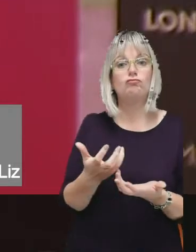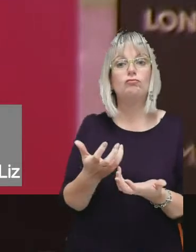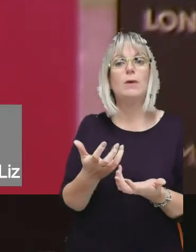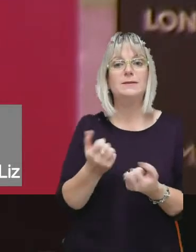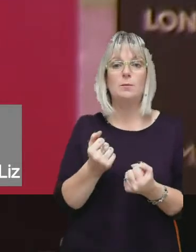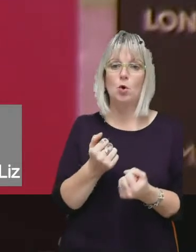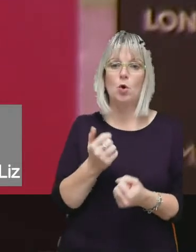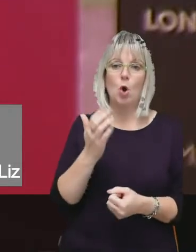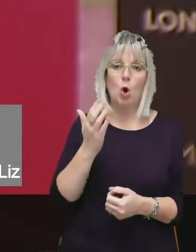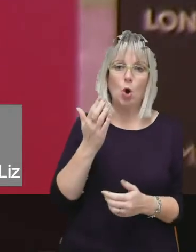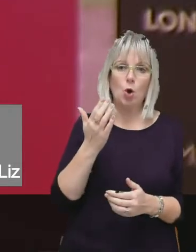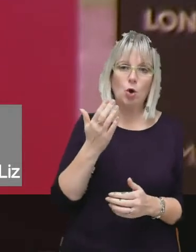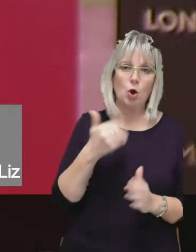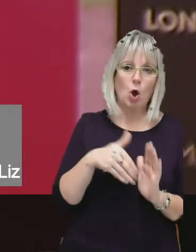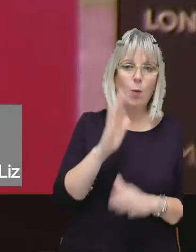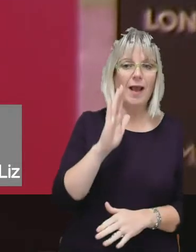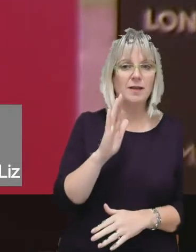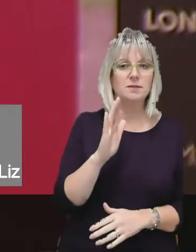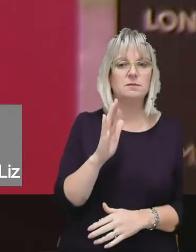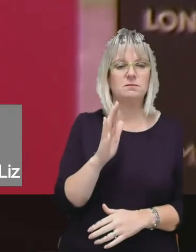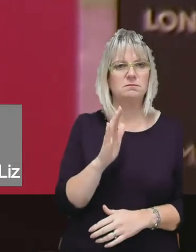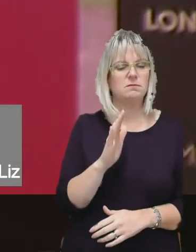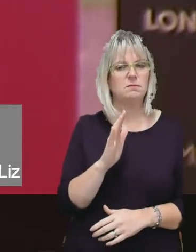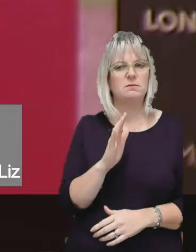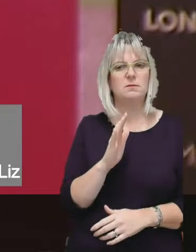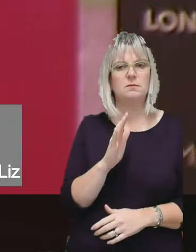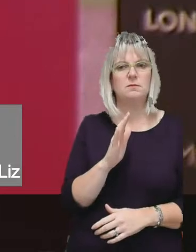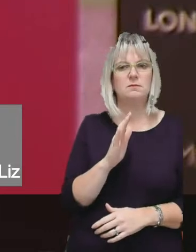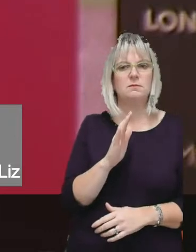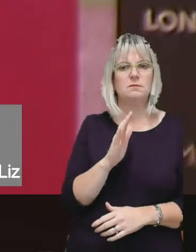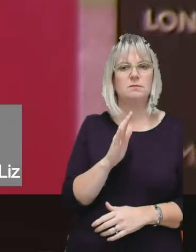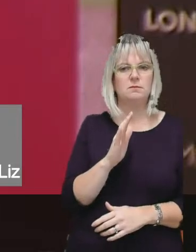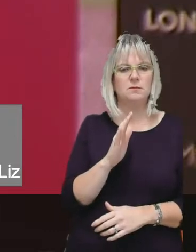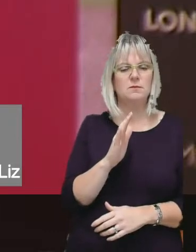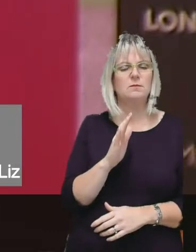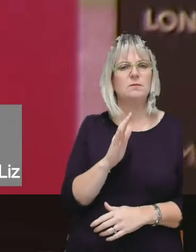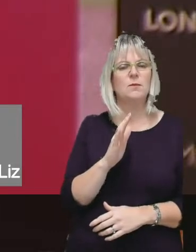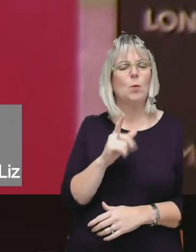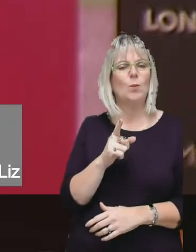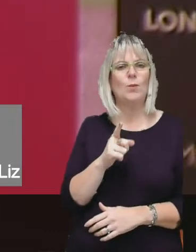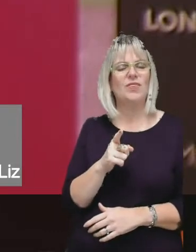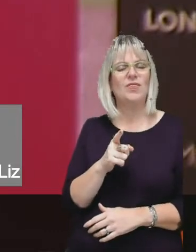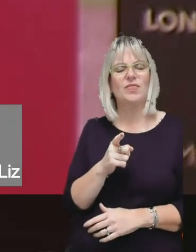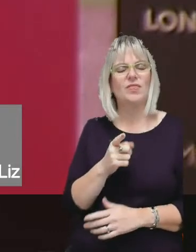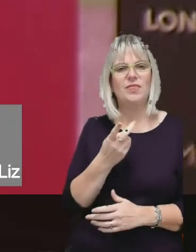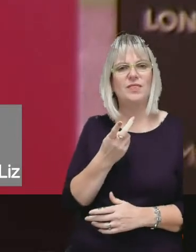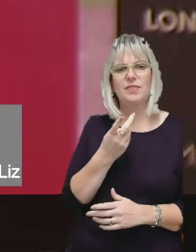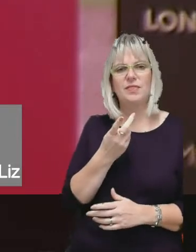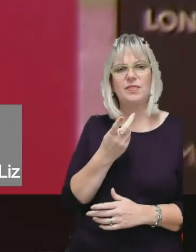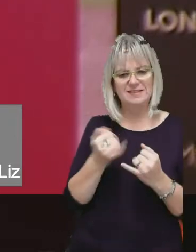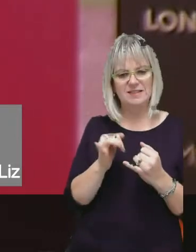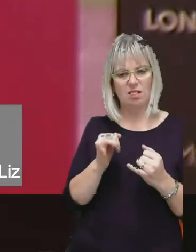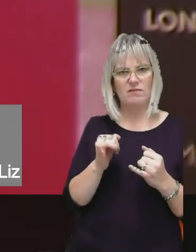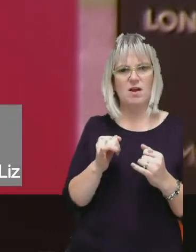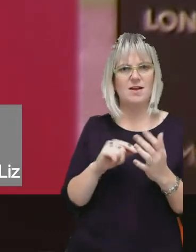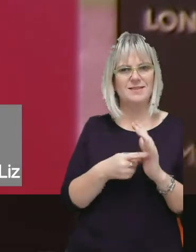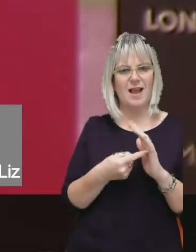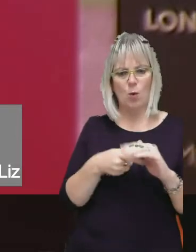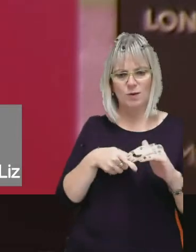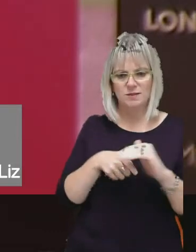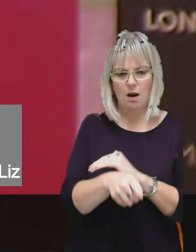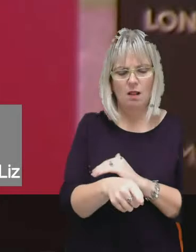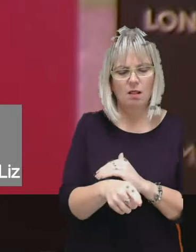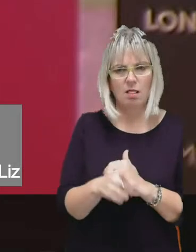the building of the Silvertown Tunnel when the effects of air pollution are so adverse to health in East and South East